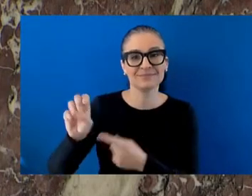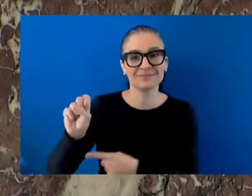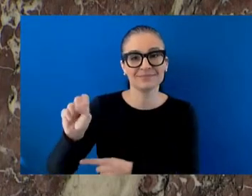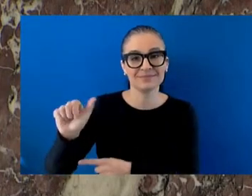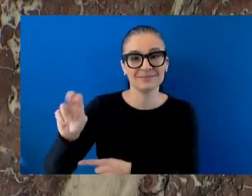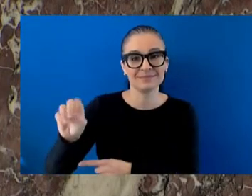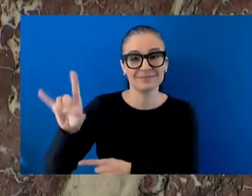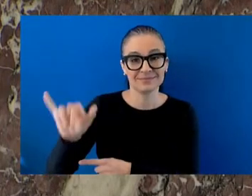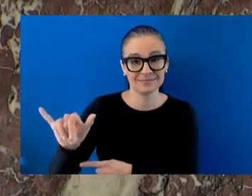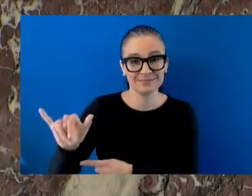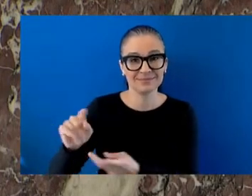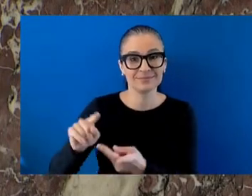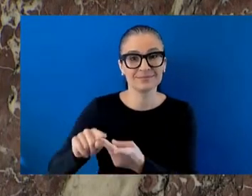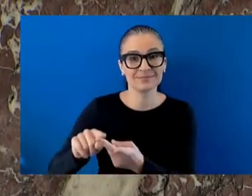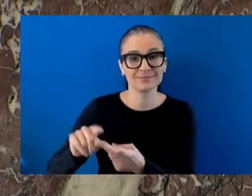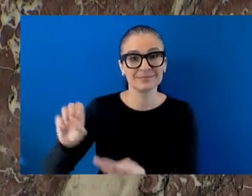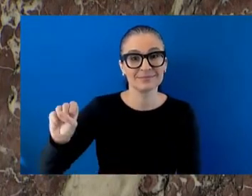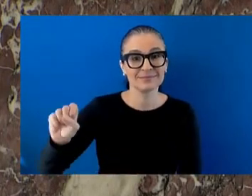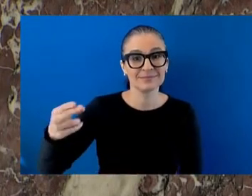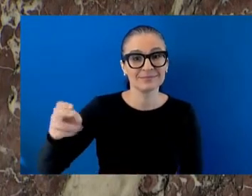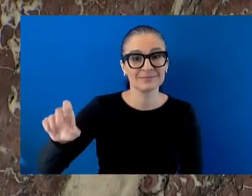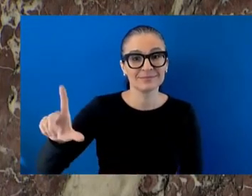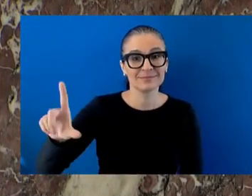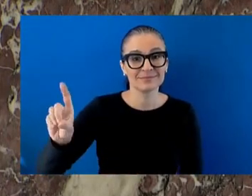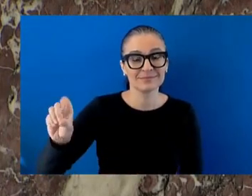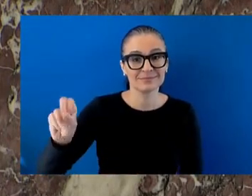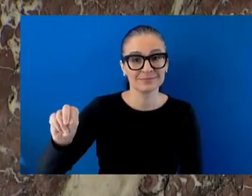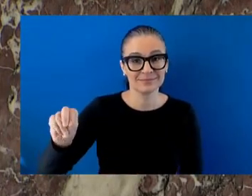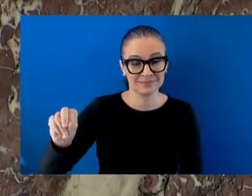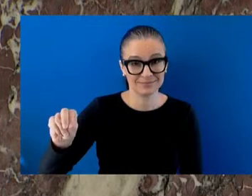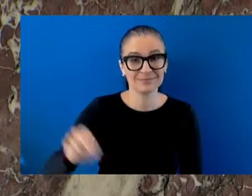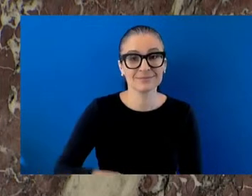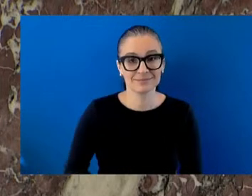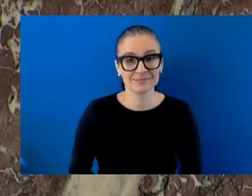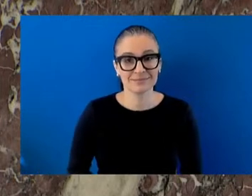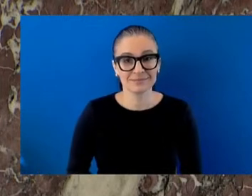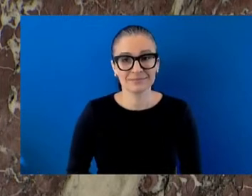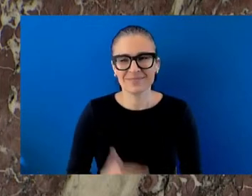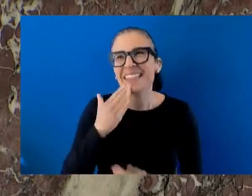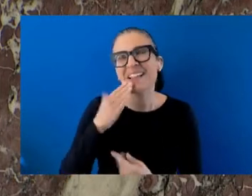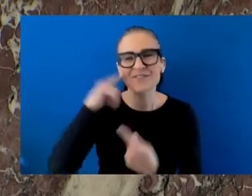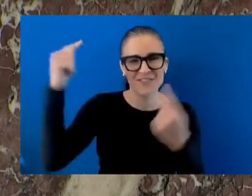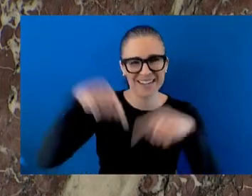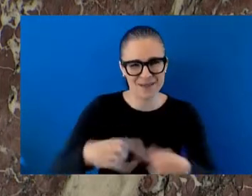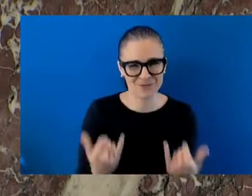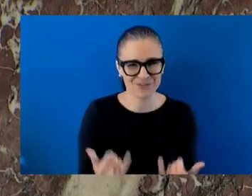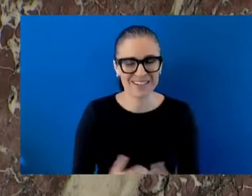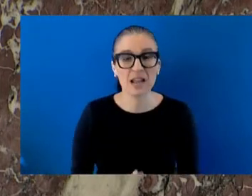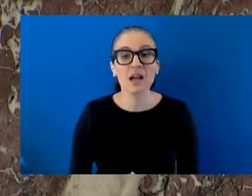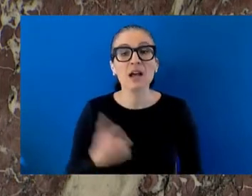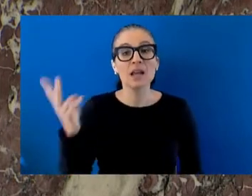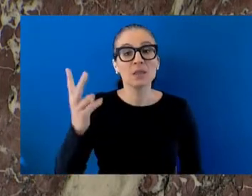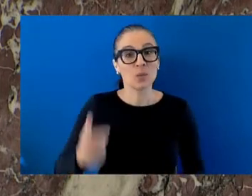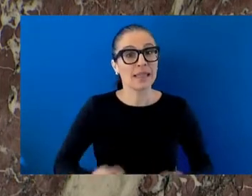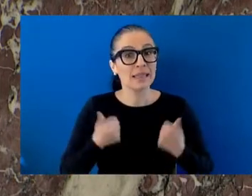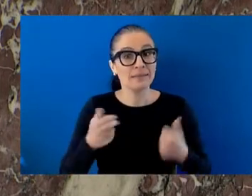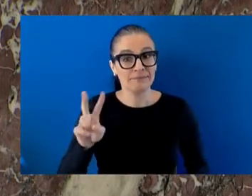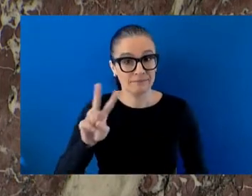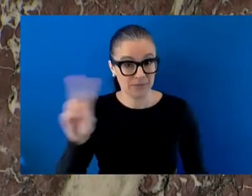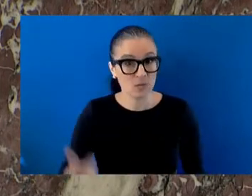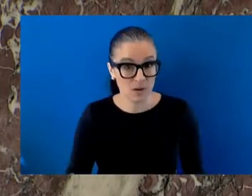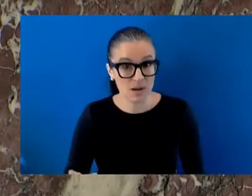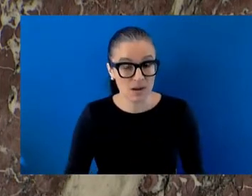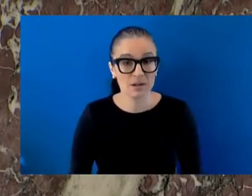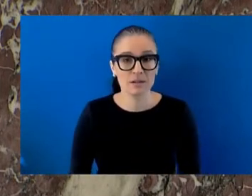us today. They live in Victoria, and my community benefits from these two wonderful individuals